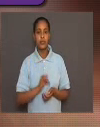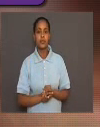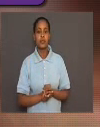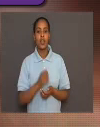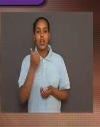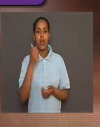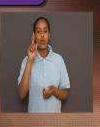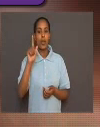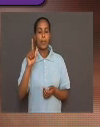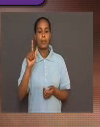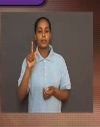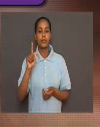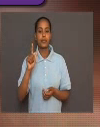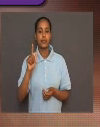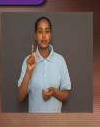aluminium,